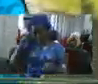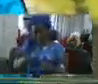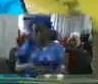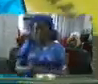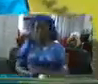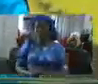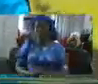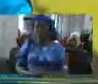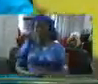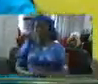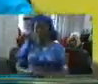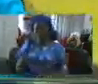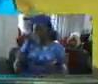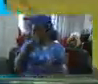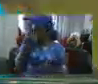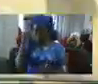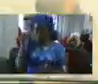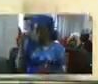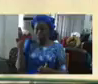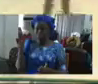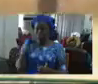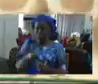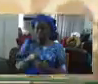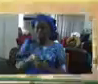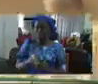You see, because it's all funny to me.